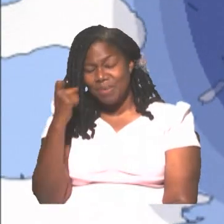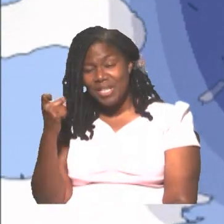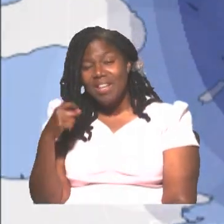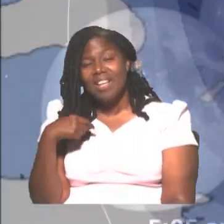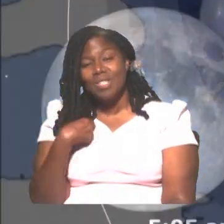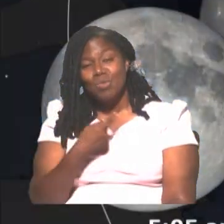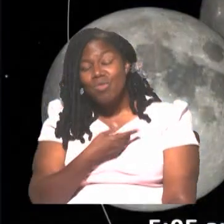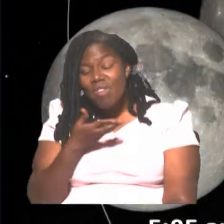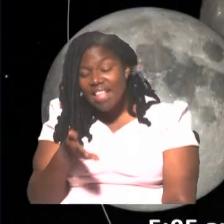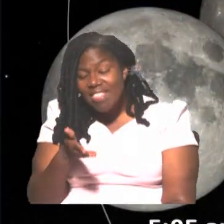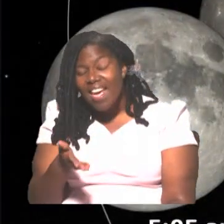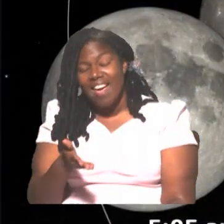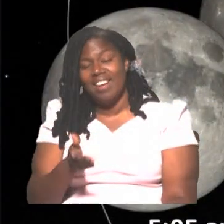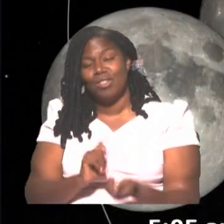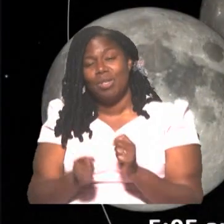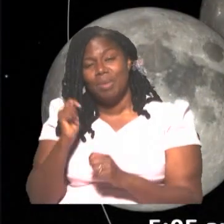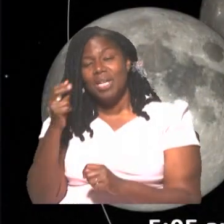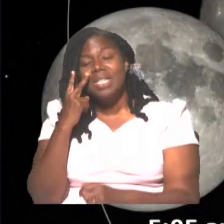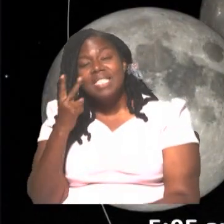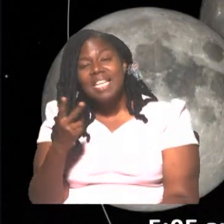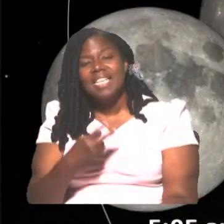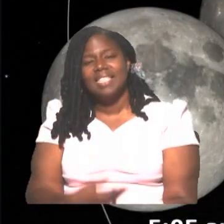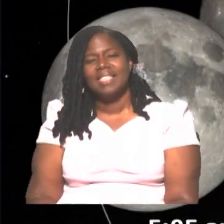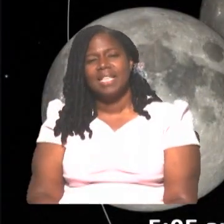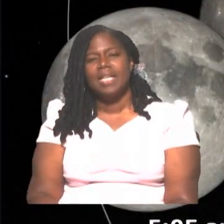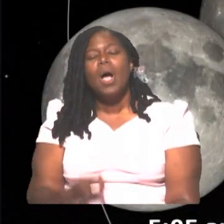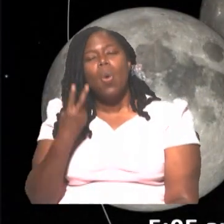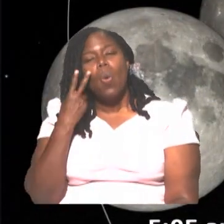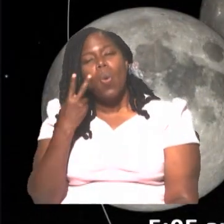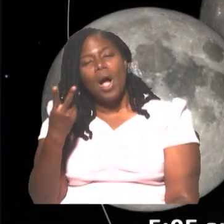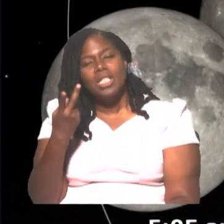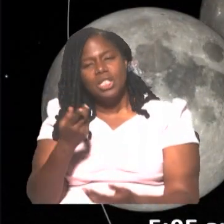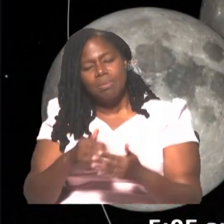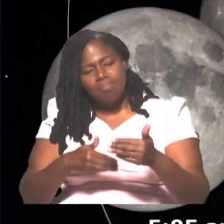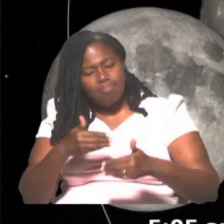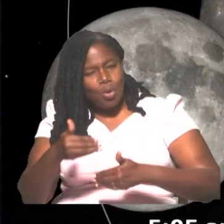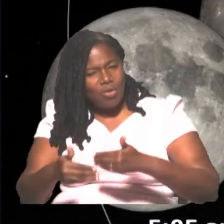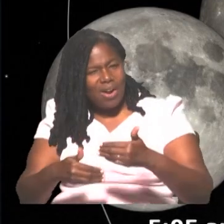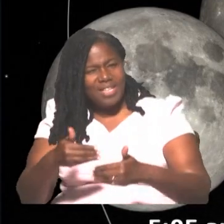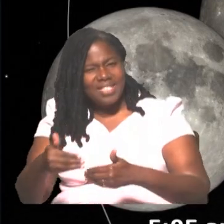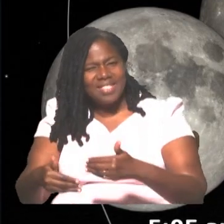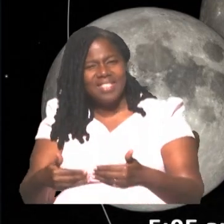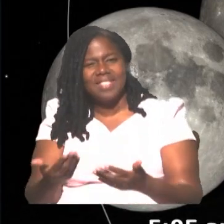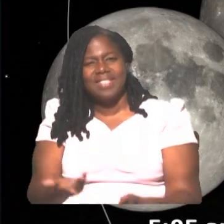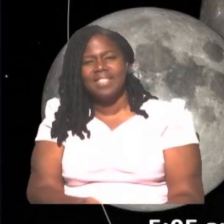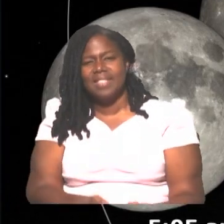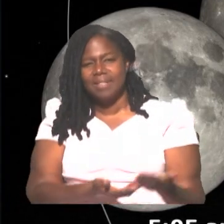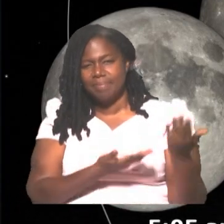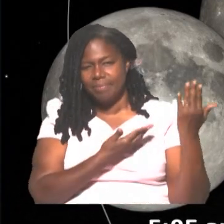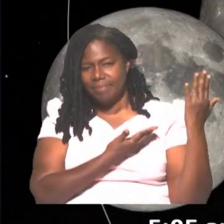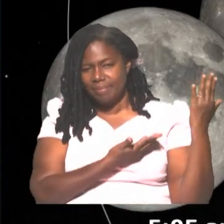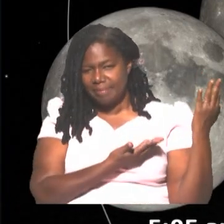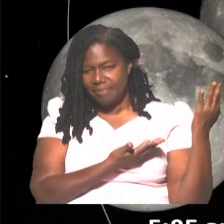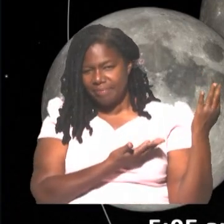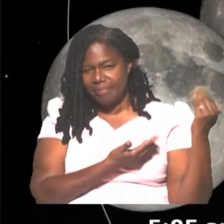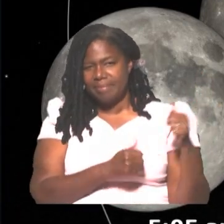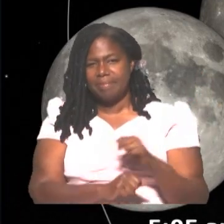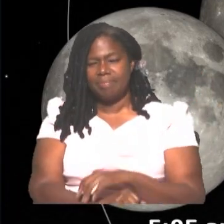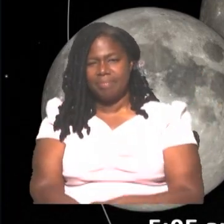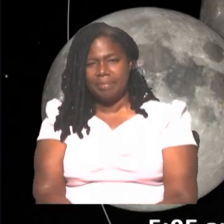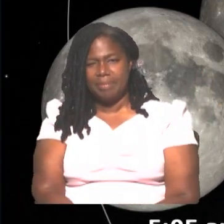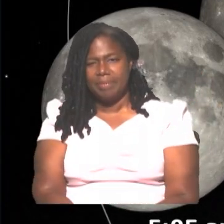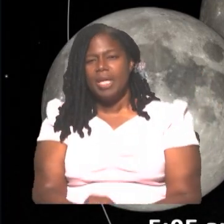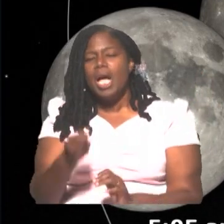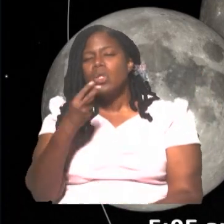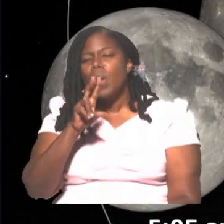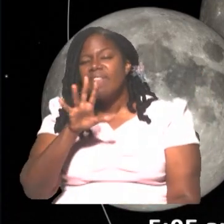lunar eclipse. Now this is what the progression of the blood moon will look like throughout the night. At 12:55 a.m., the full